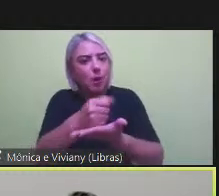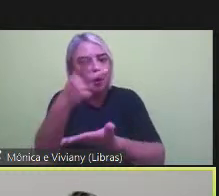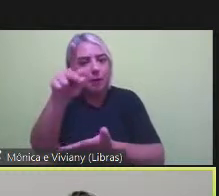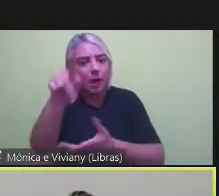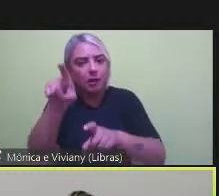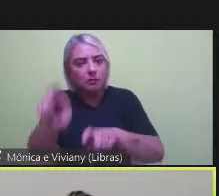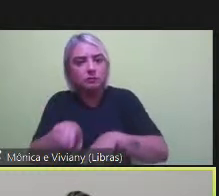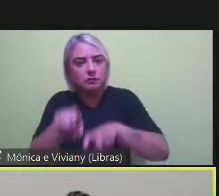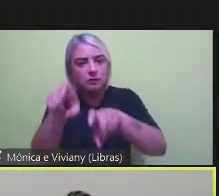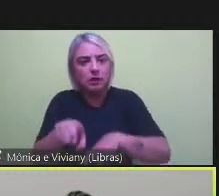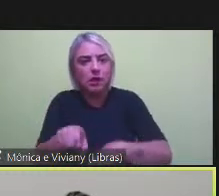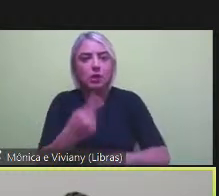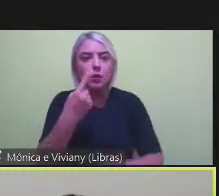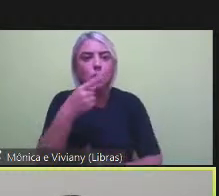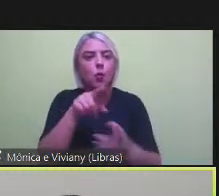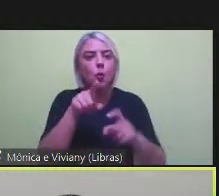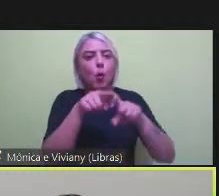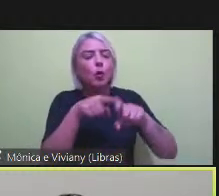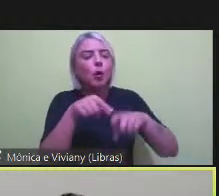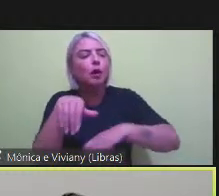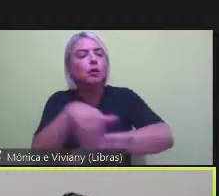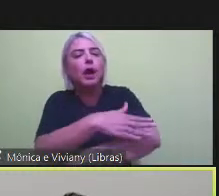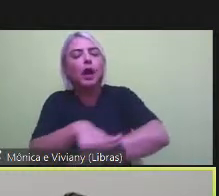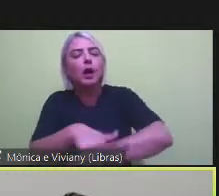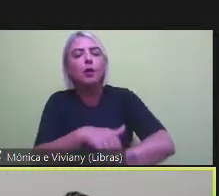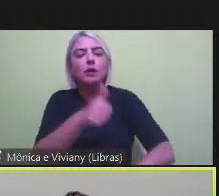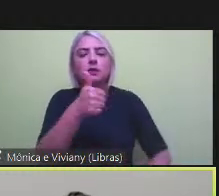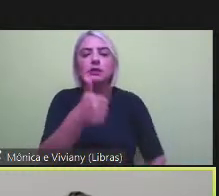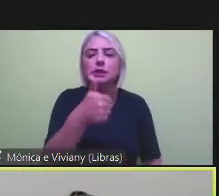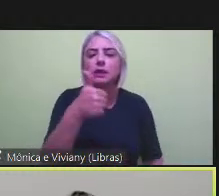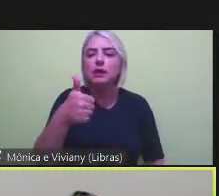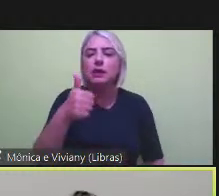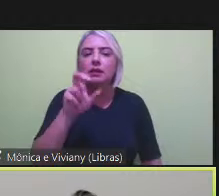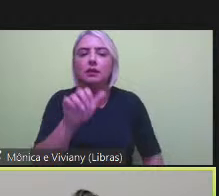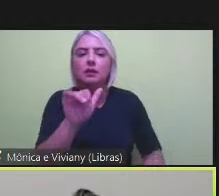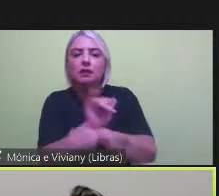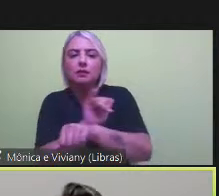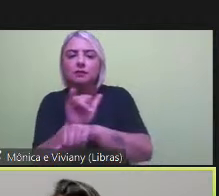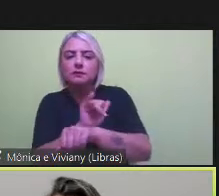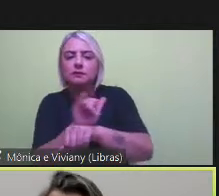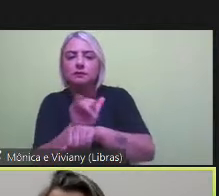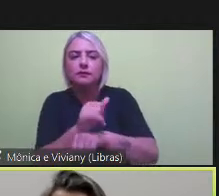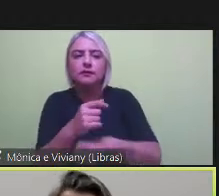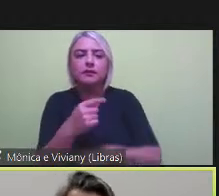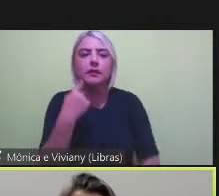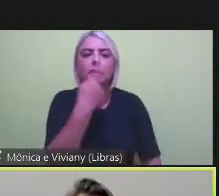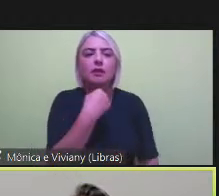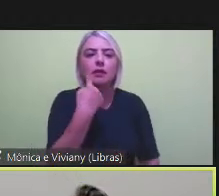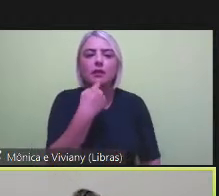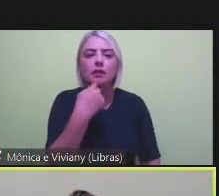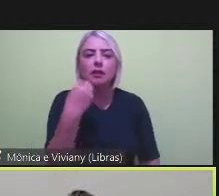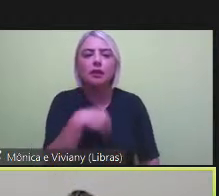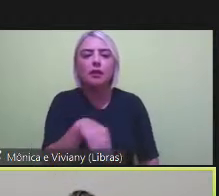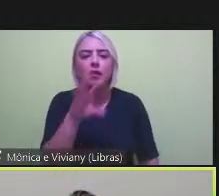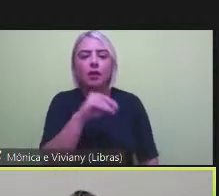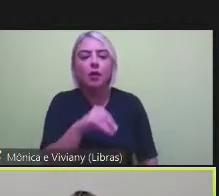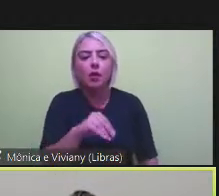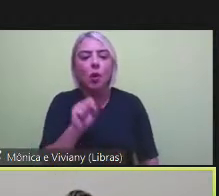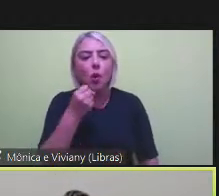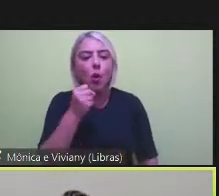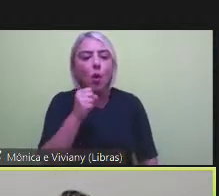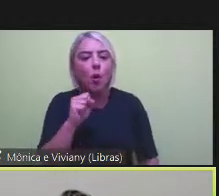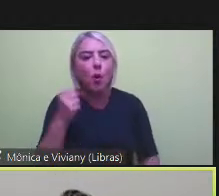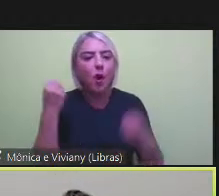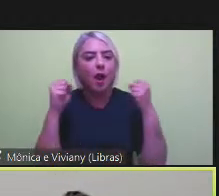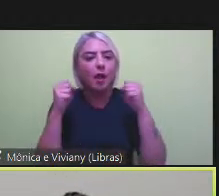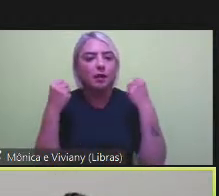a rural background, and then in those streets consulting, we have strategies, teams for healthy in the